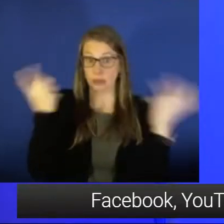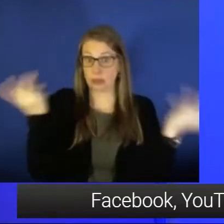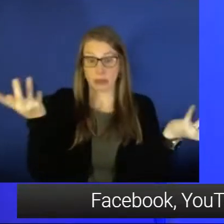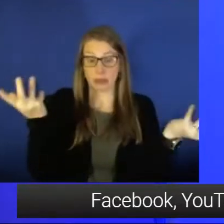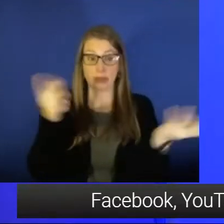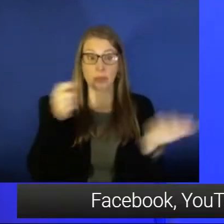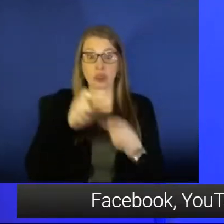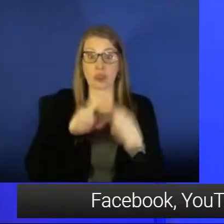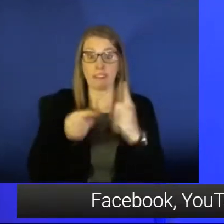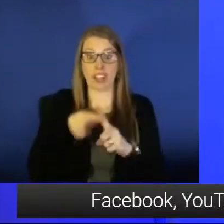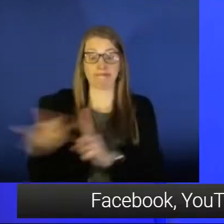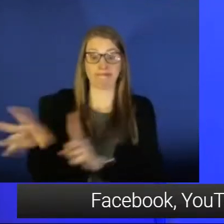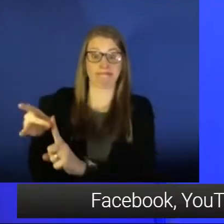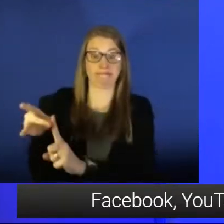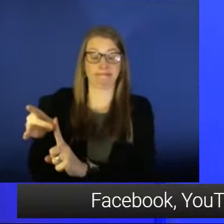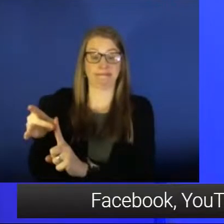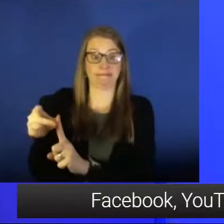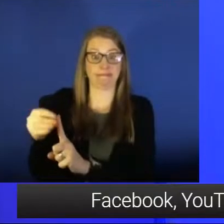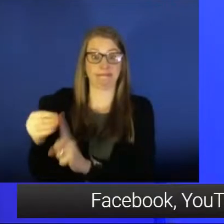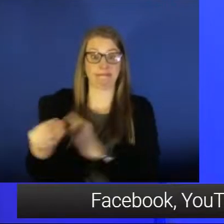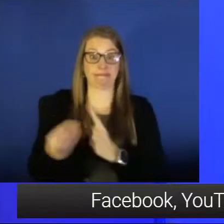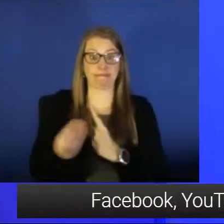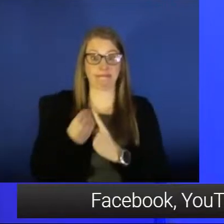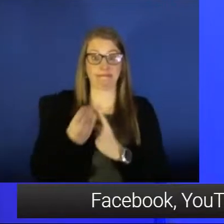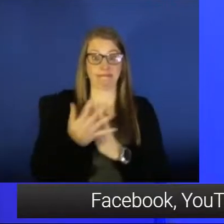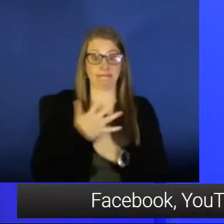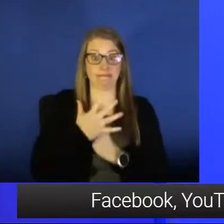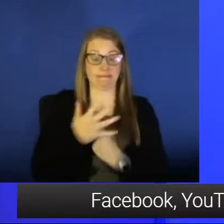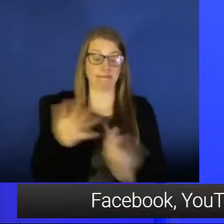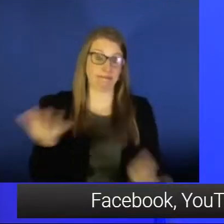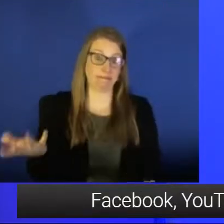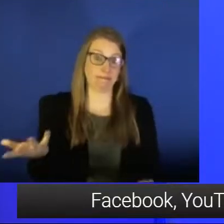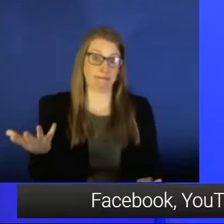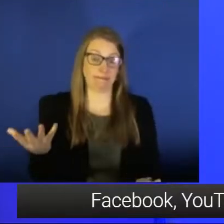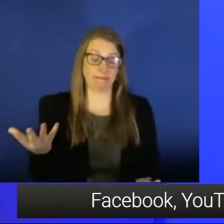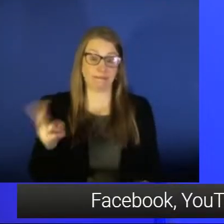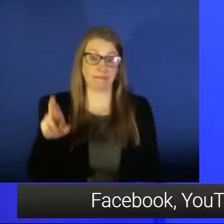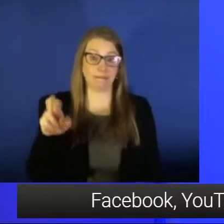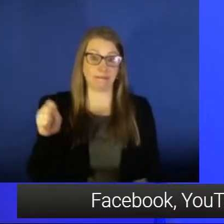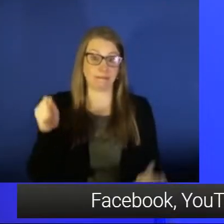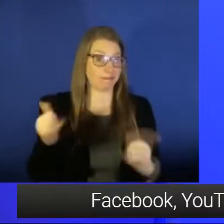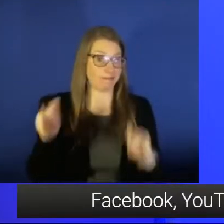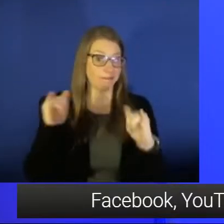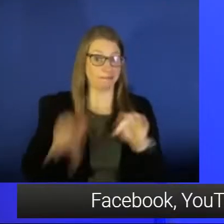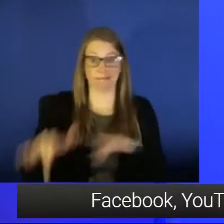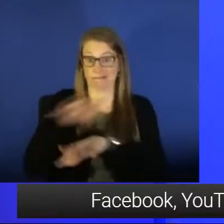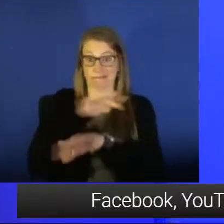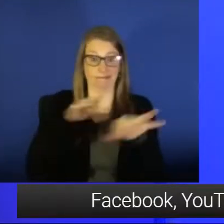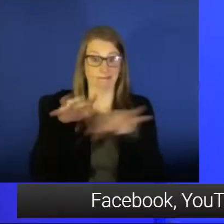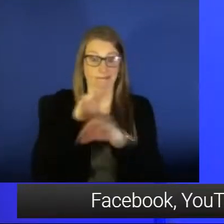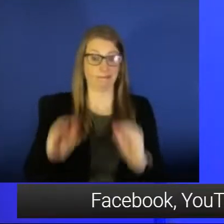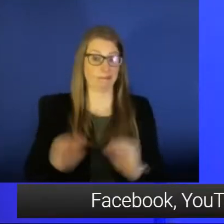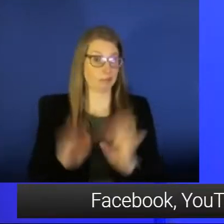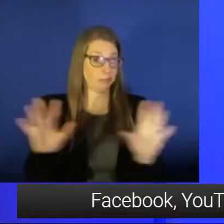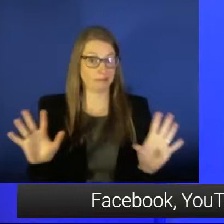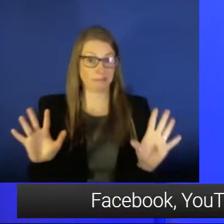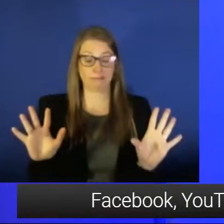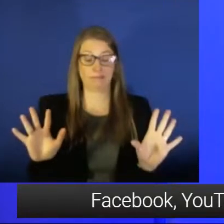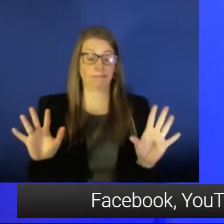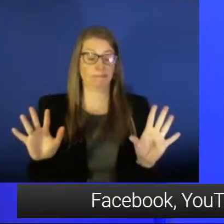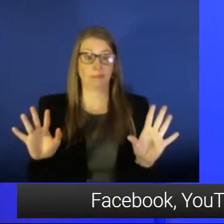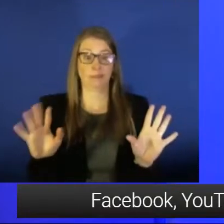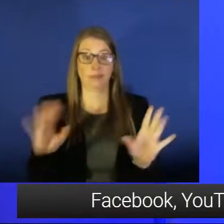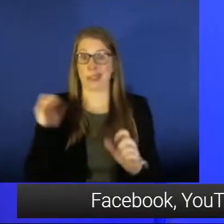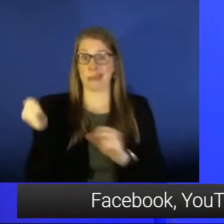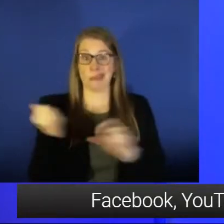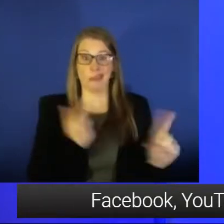it and passed it on to him. And so again, the viruses are still with us, and it's clear that when we were all masked